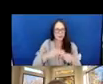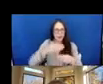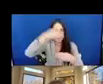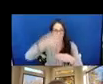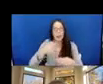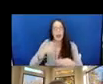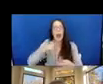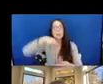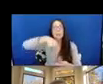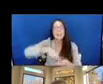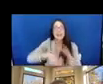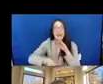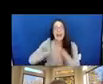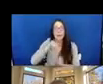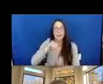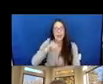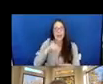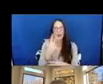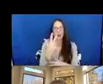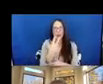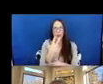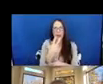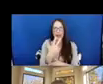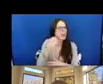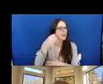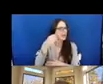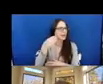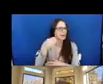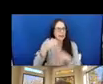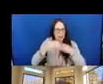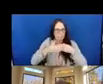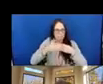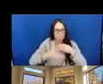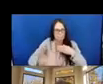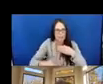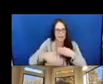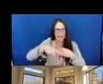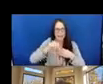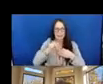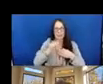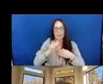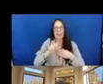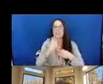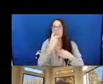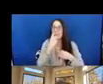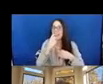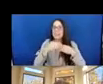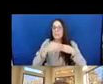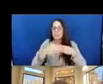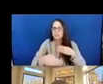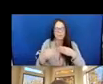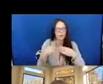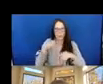outside three panes of glass and Nicholas inside. Um, we couldn't see each other because of the